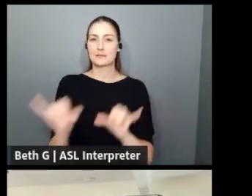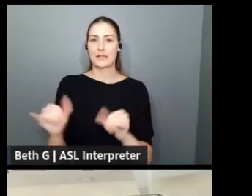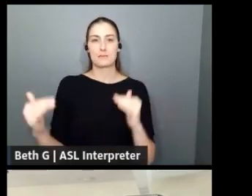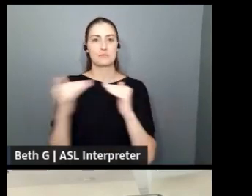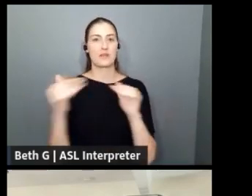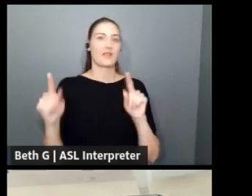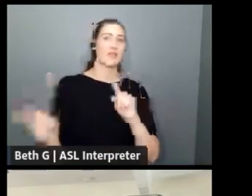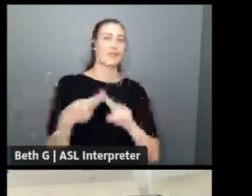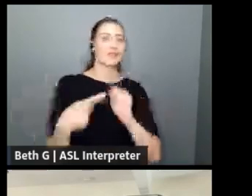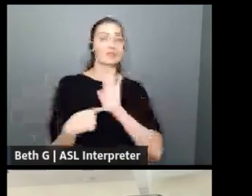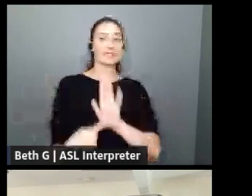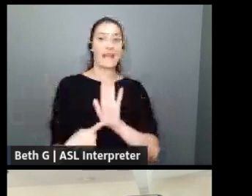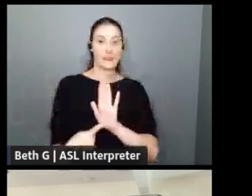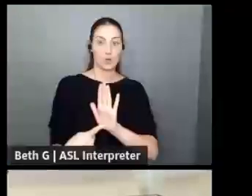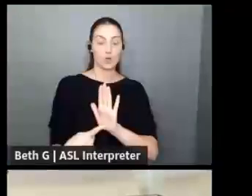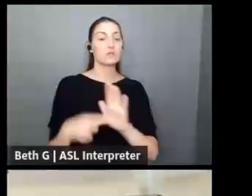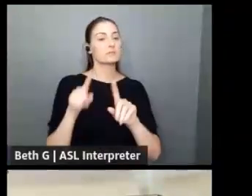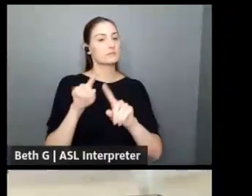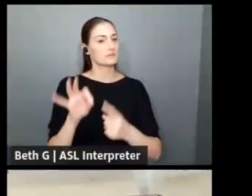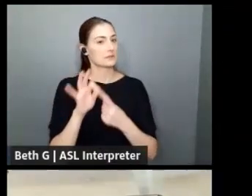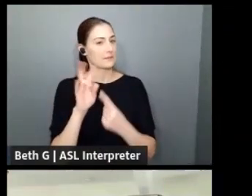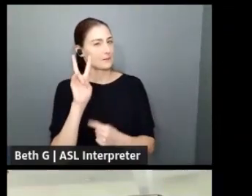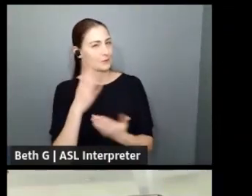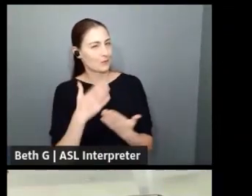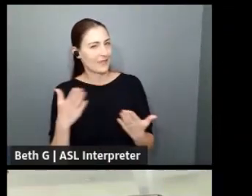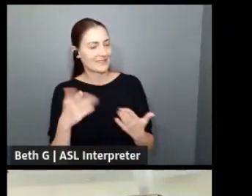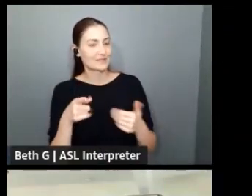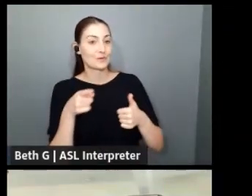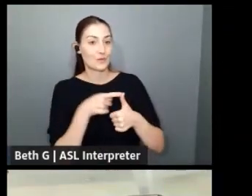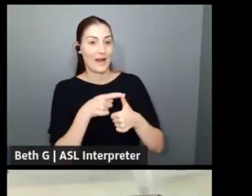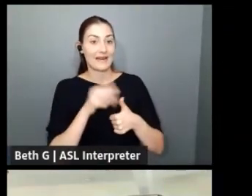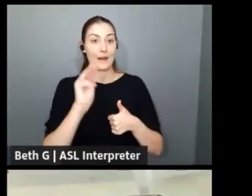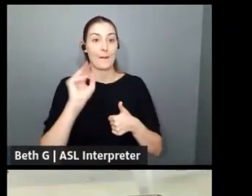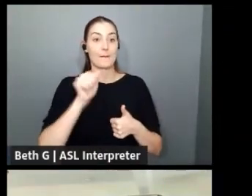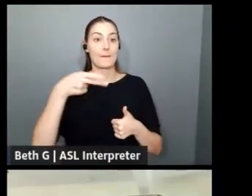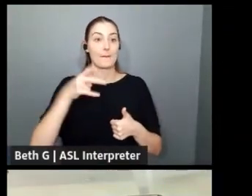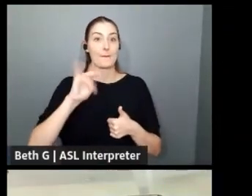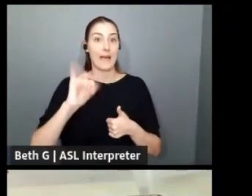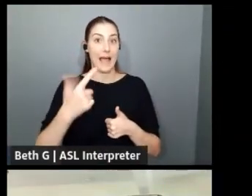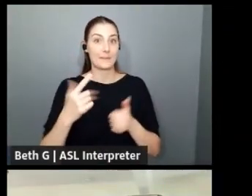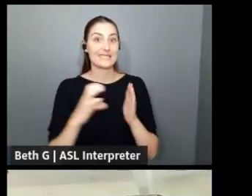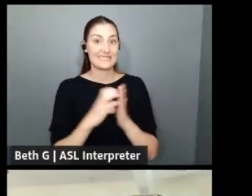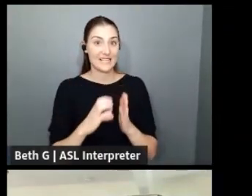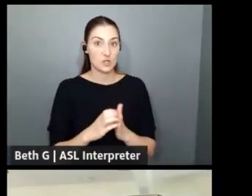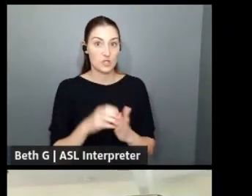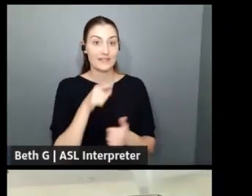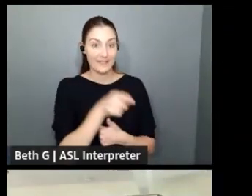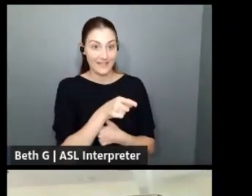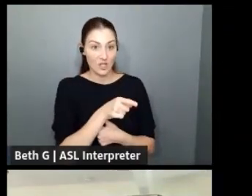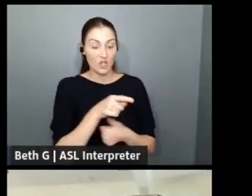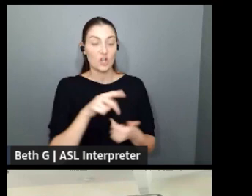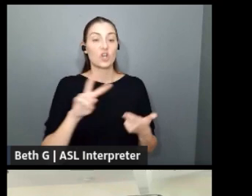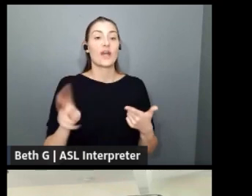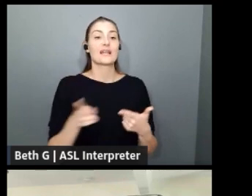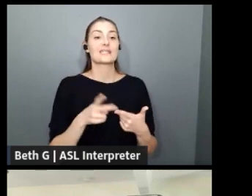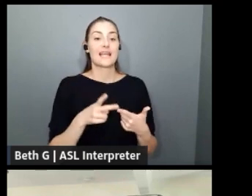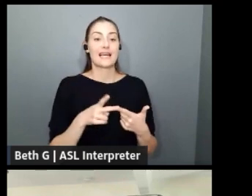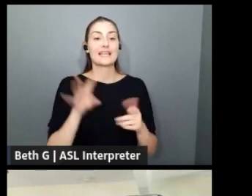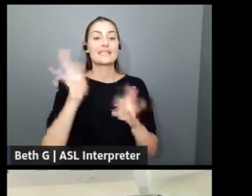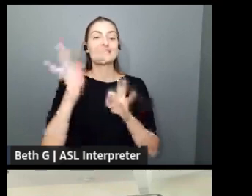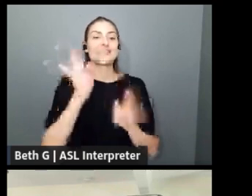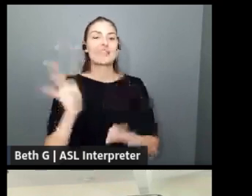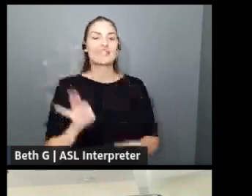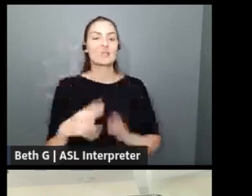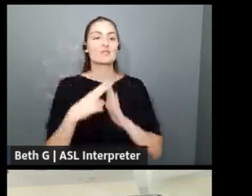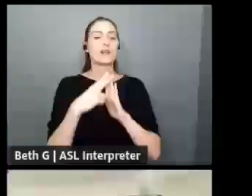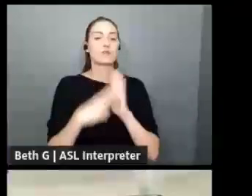except two things. Firstly, the mapping section here, and secondly, the definition of the read